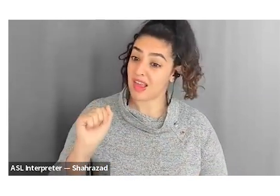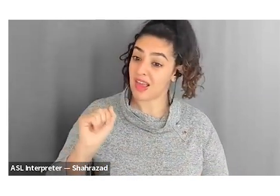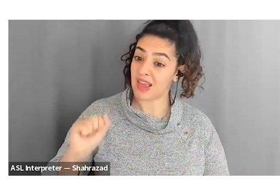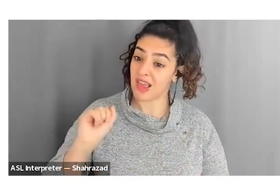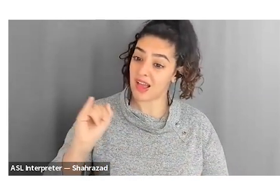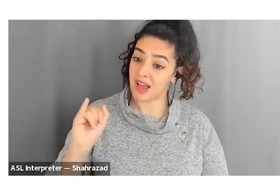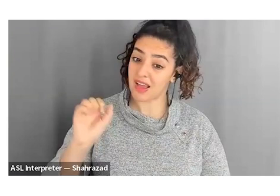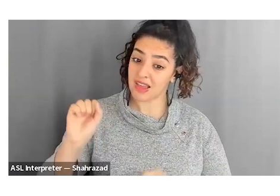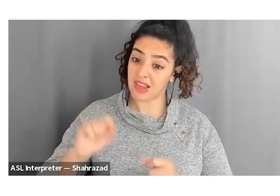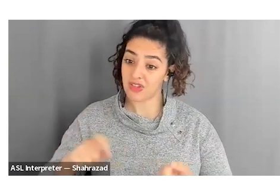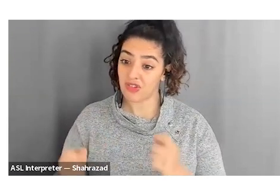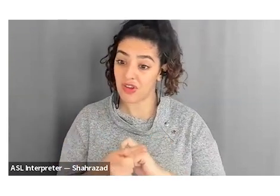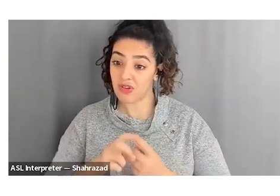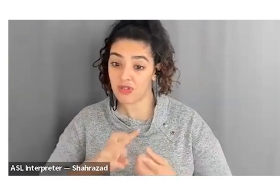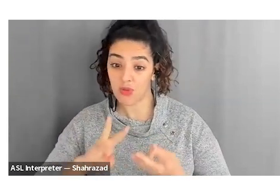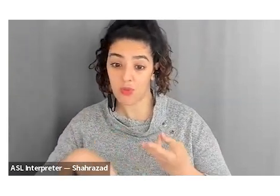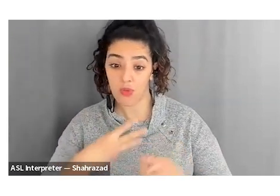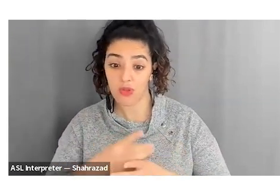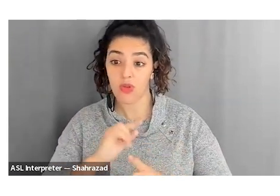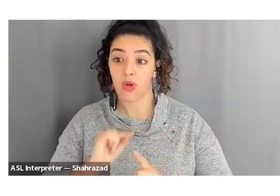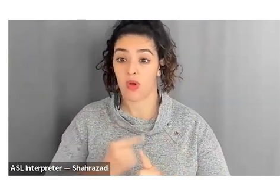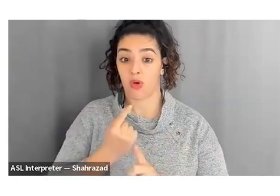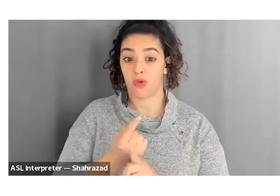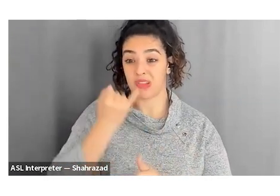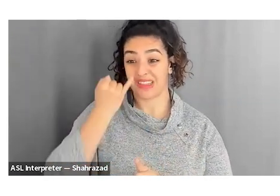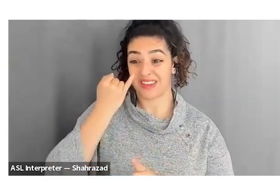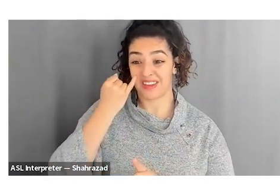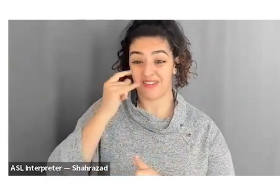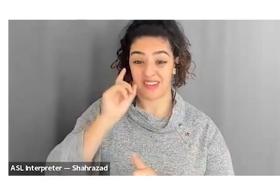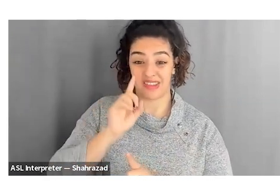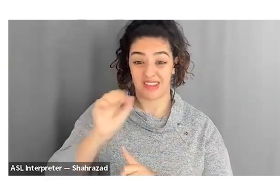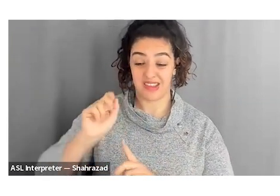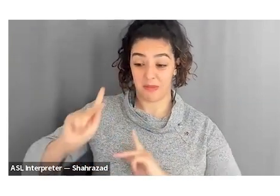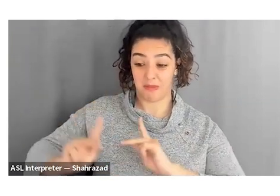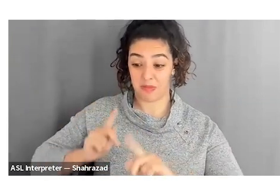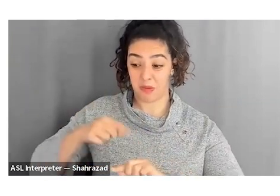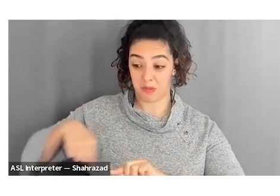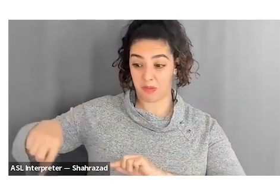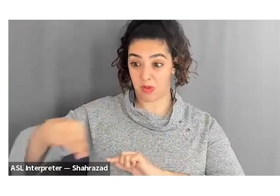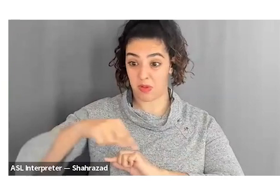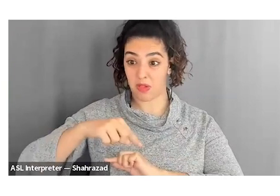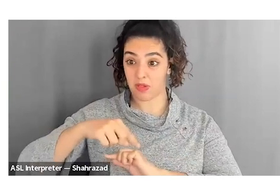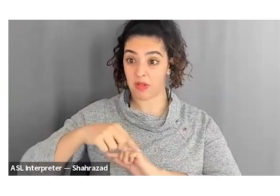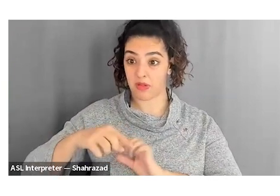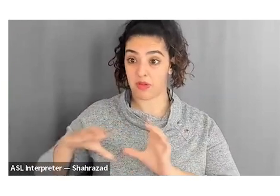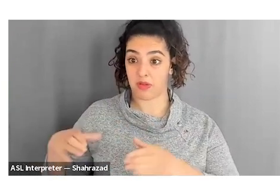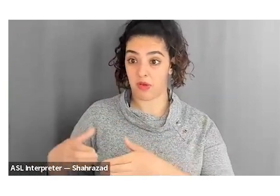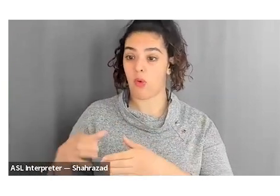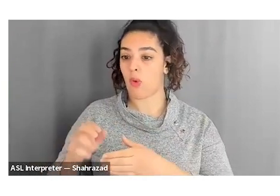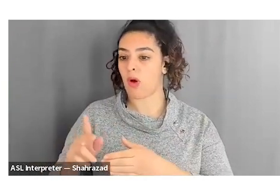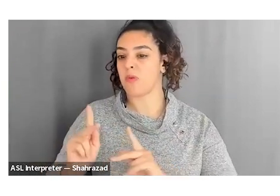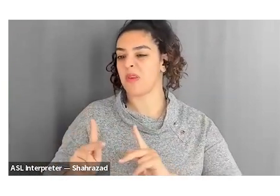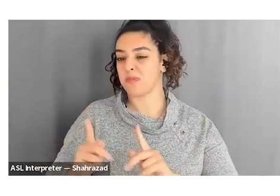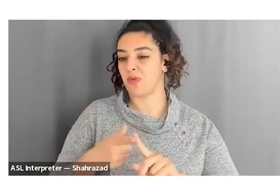if disabled people, people of the global majority, and the people of the minoritized folks are